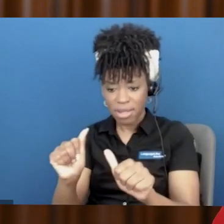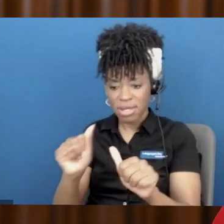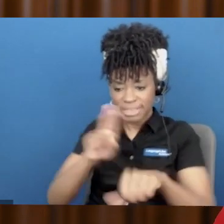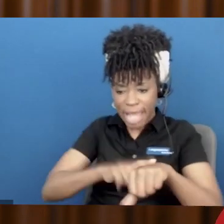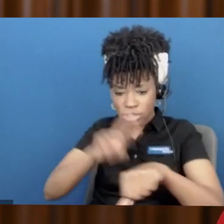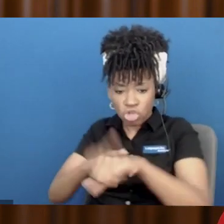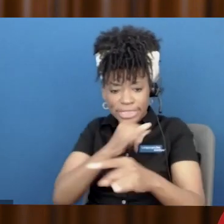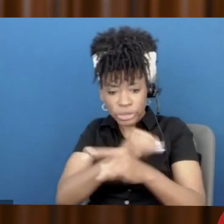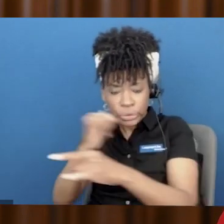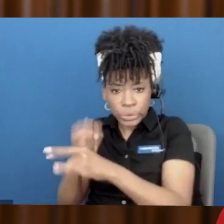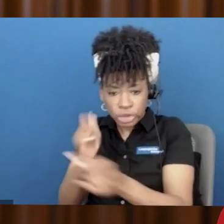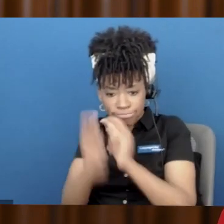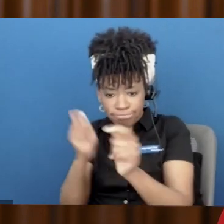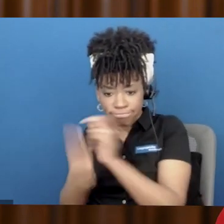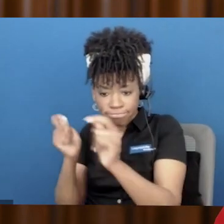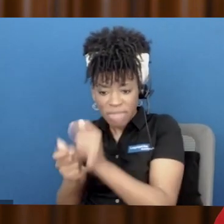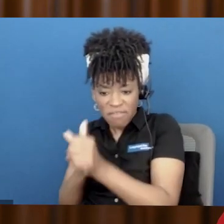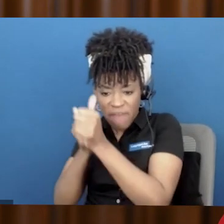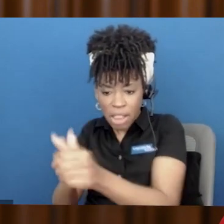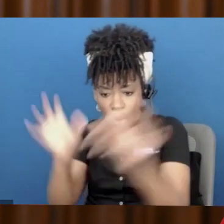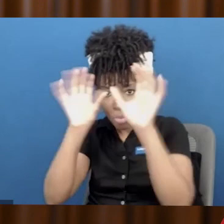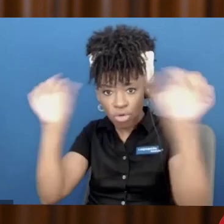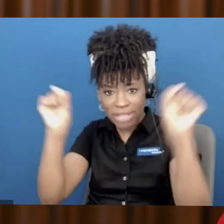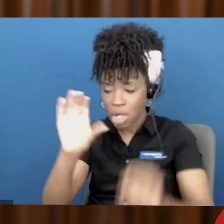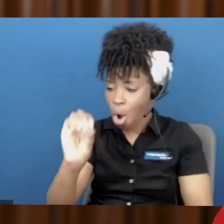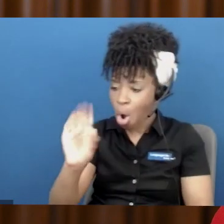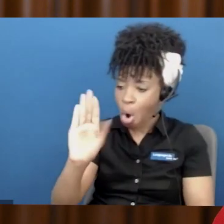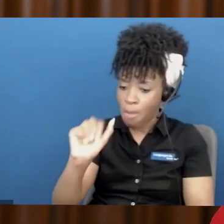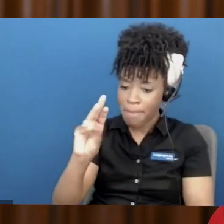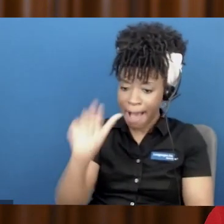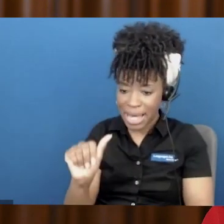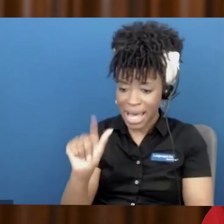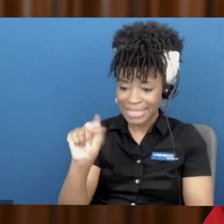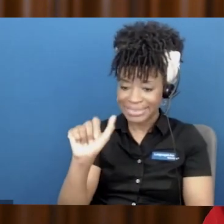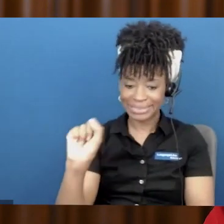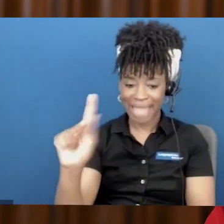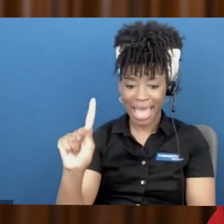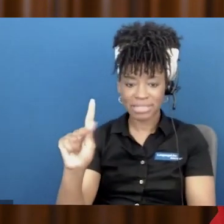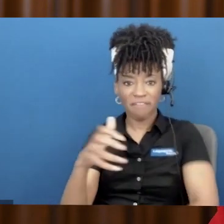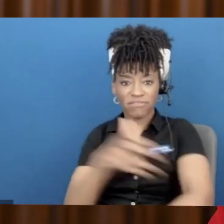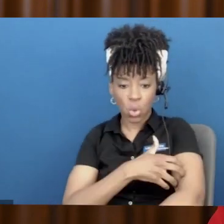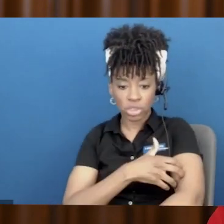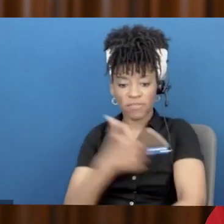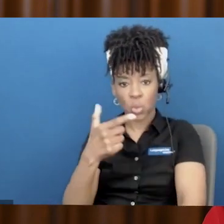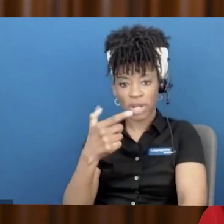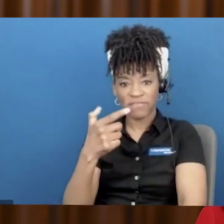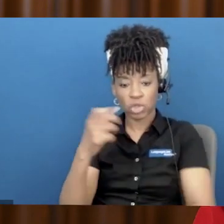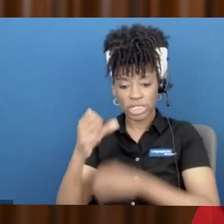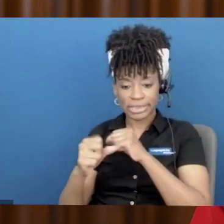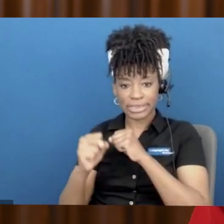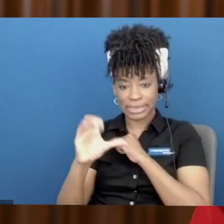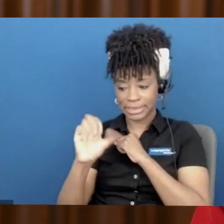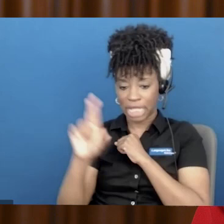Policing. That doesn't mean the department has been perfect or that it can't continuously improve.